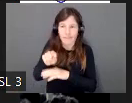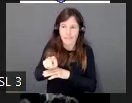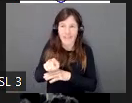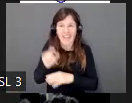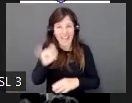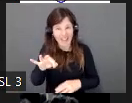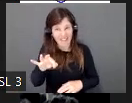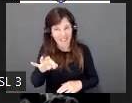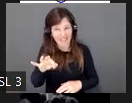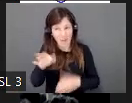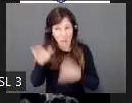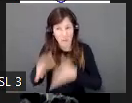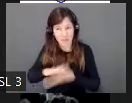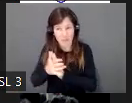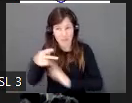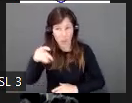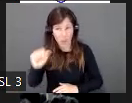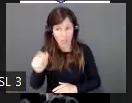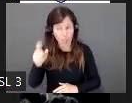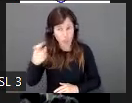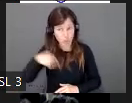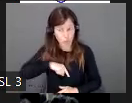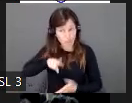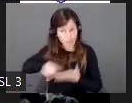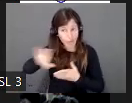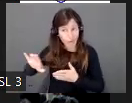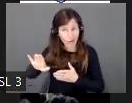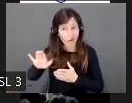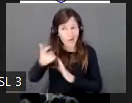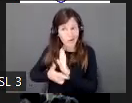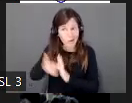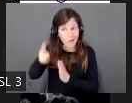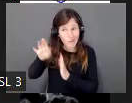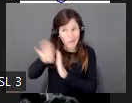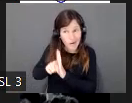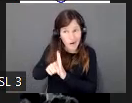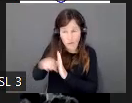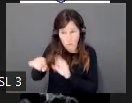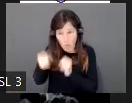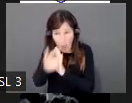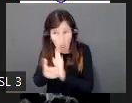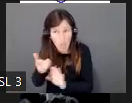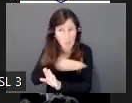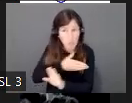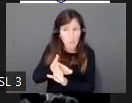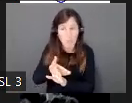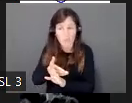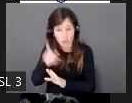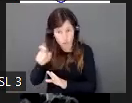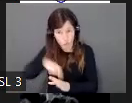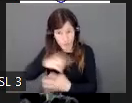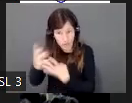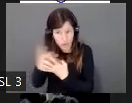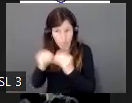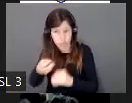for to account for those funds? Do they know what those documents mean and the high level of fiduciary duty that is